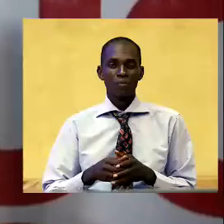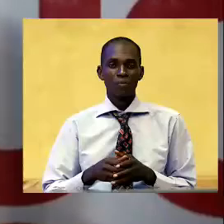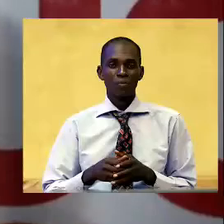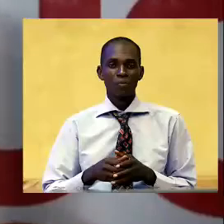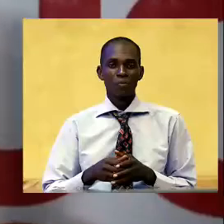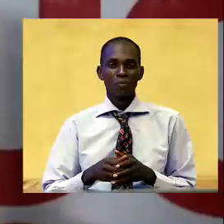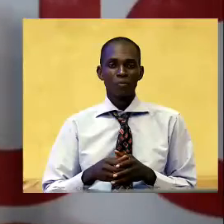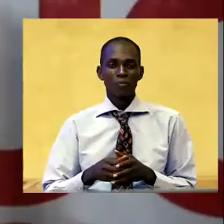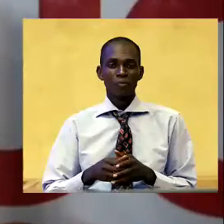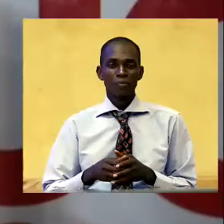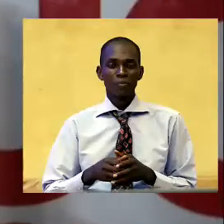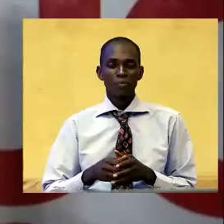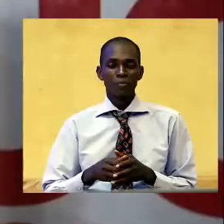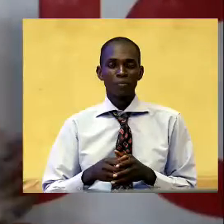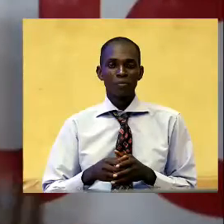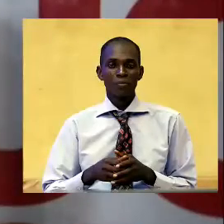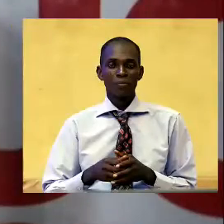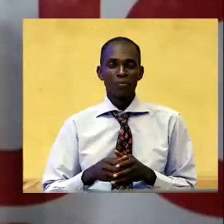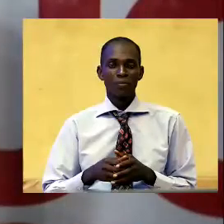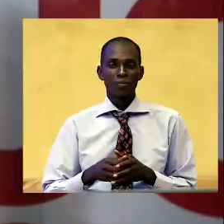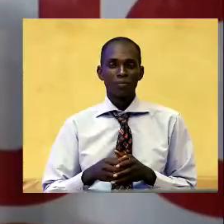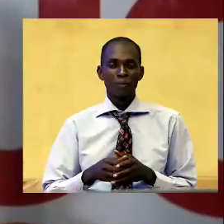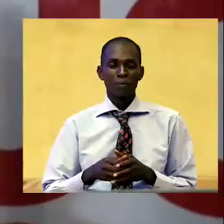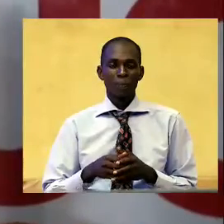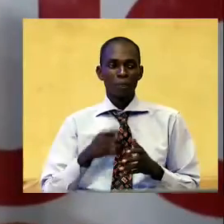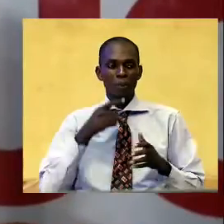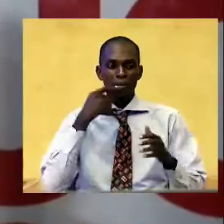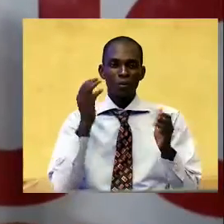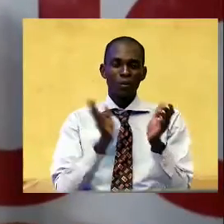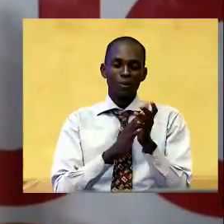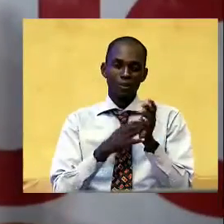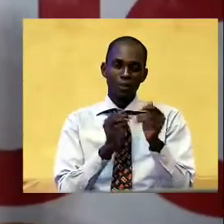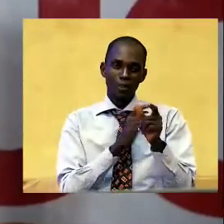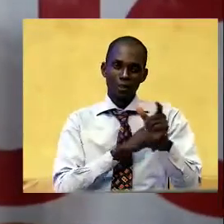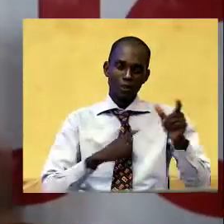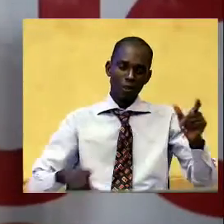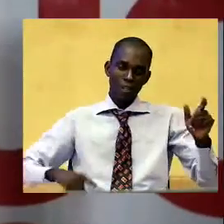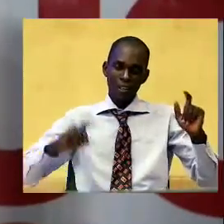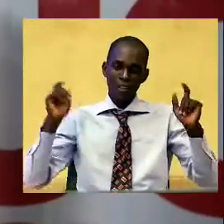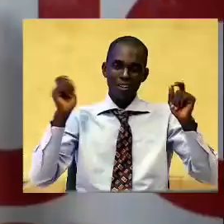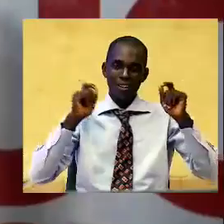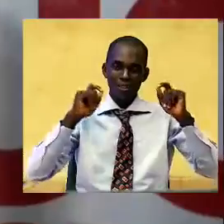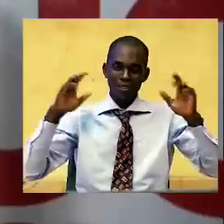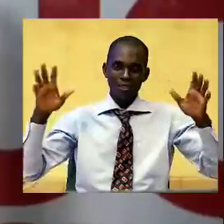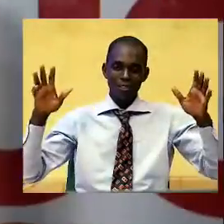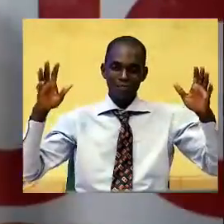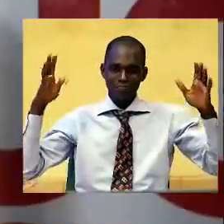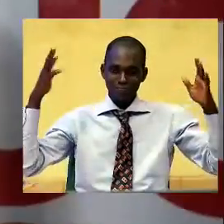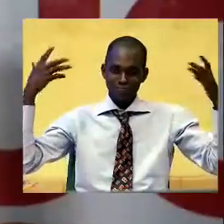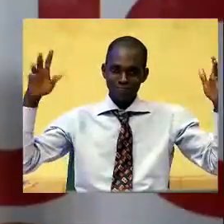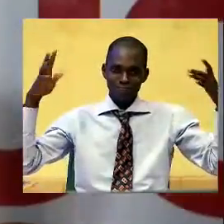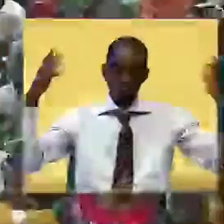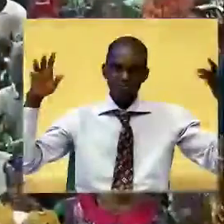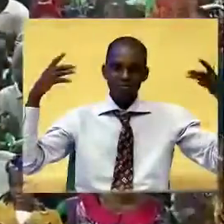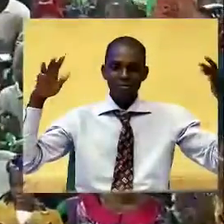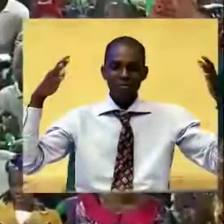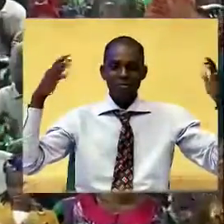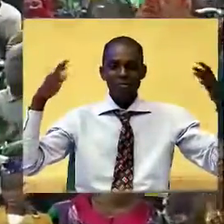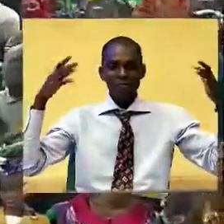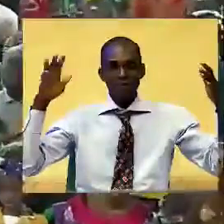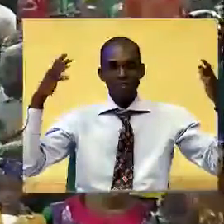affirm? Immediately on the end of the prayer, affirm our way disappear. Praise the